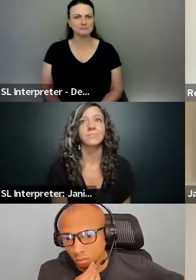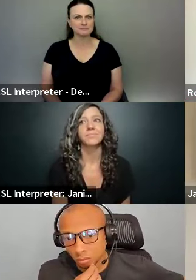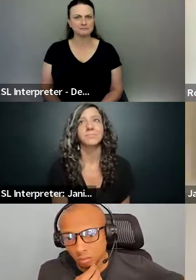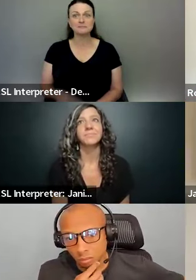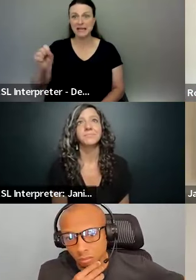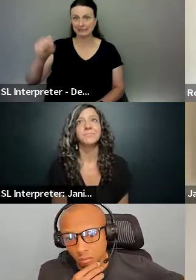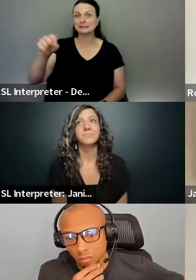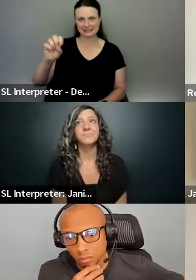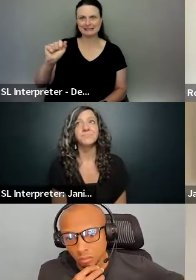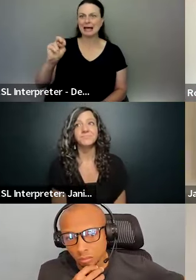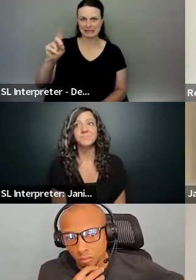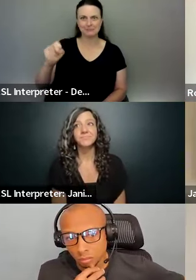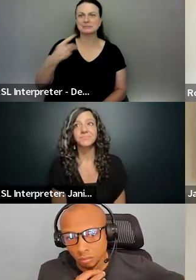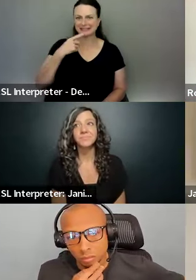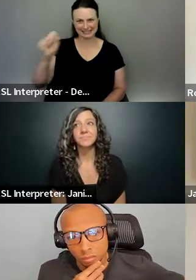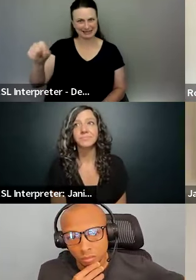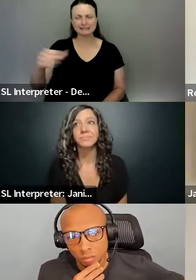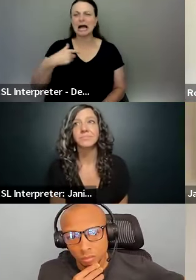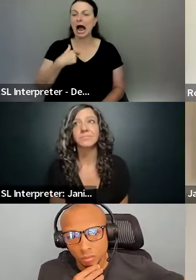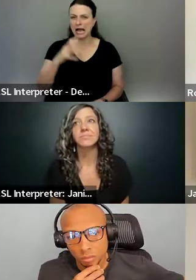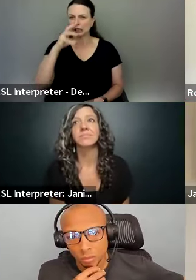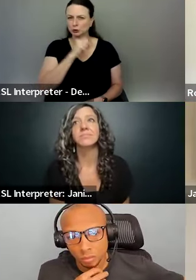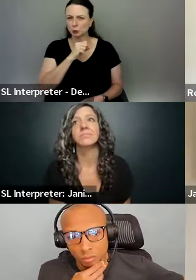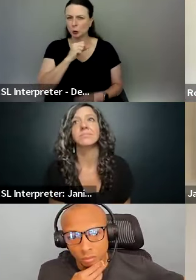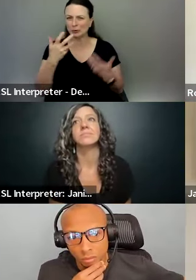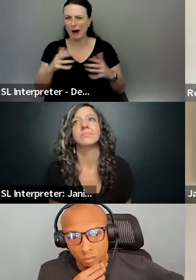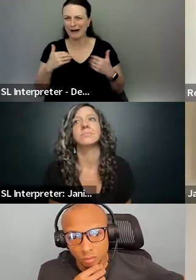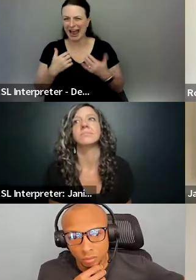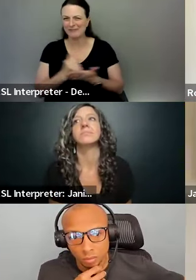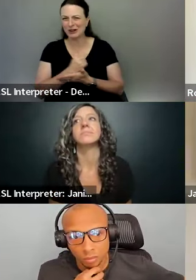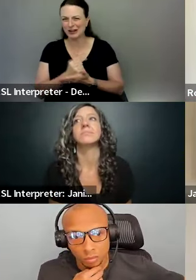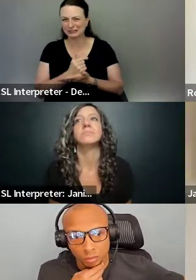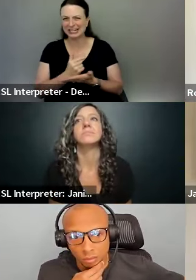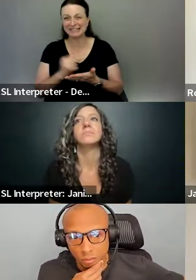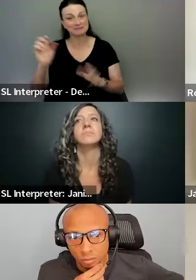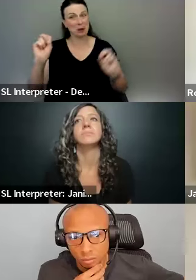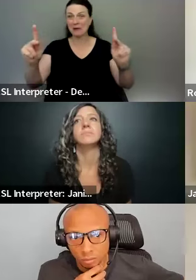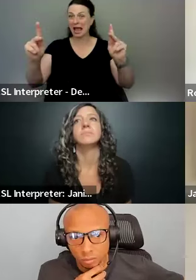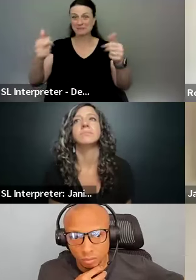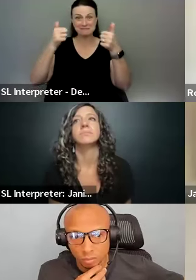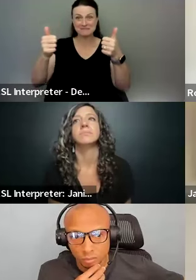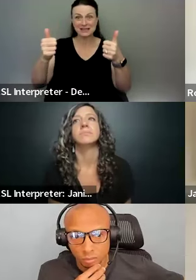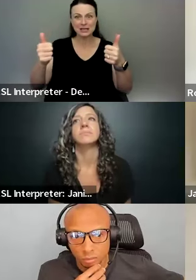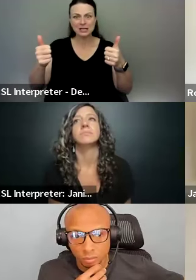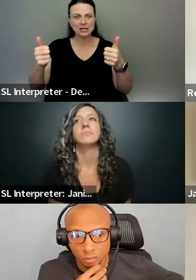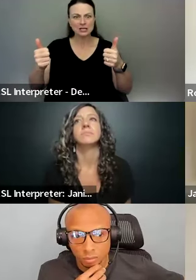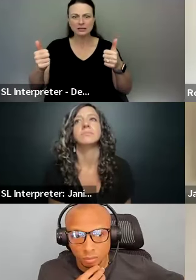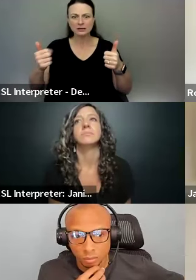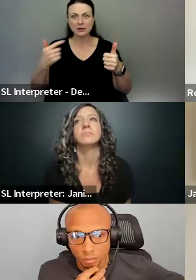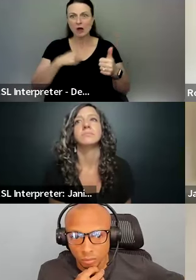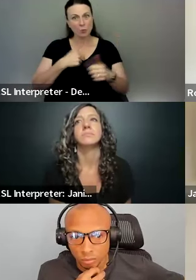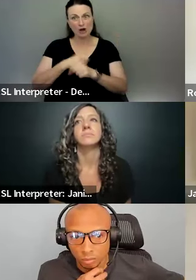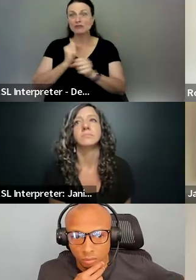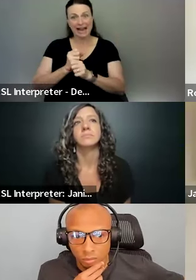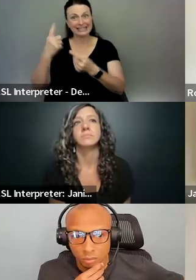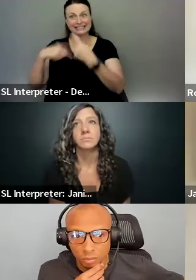Yes. So that is what I'm asking, that we already have a glossary. Okay. And we are creating the signs for the